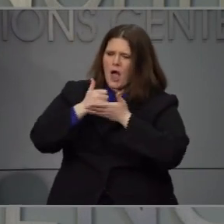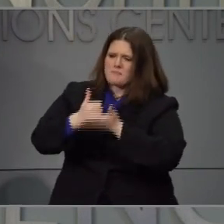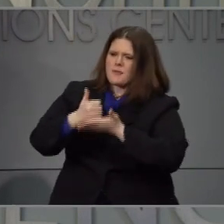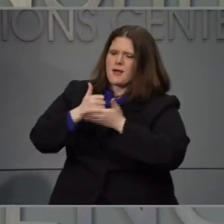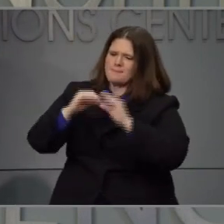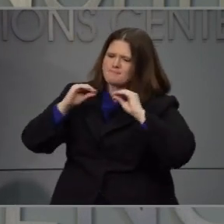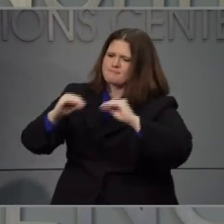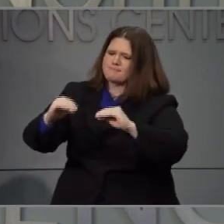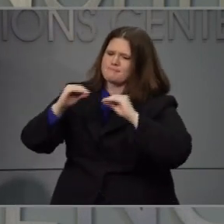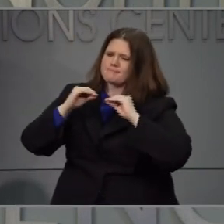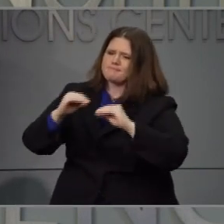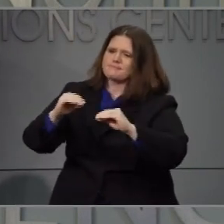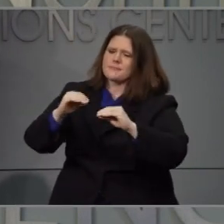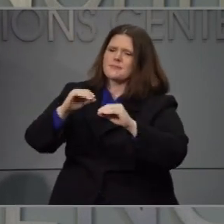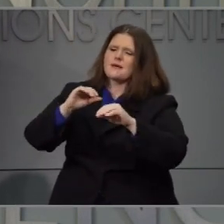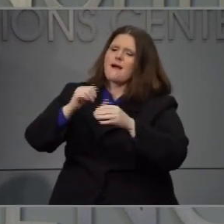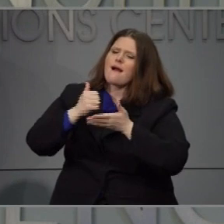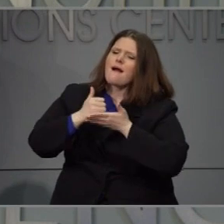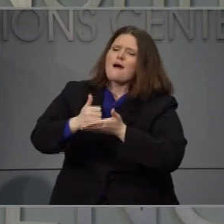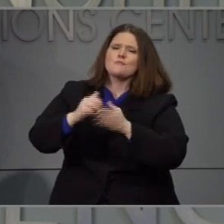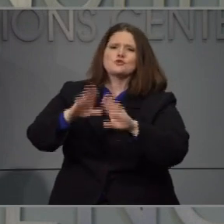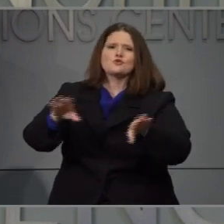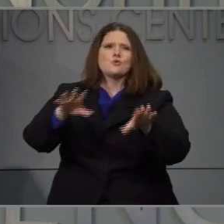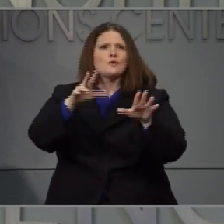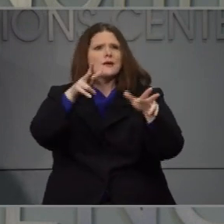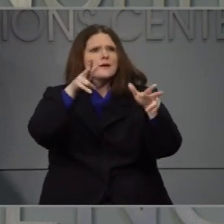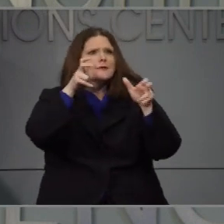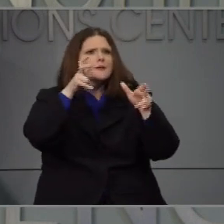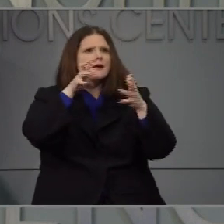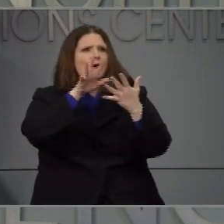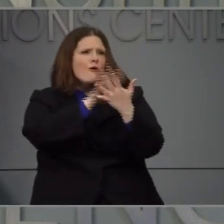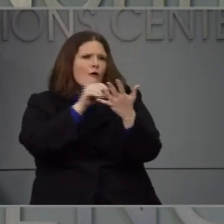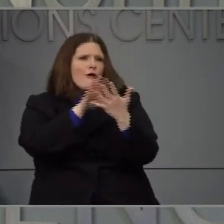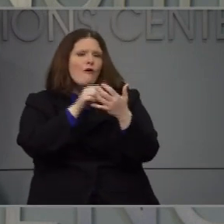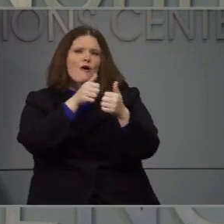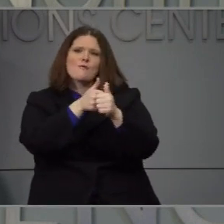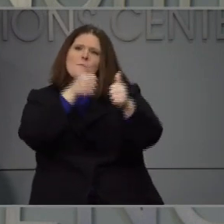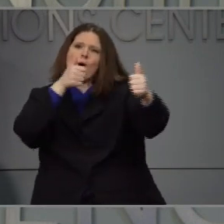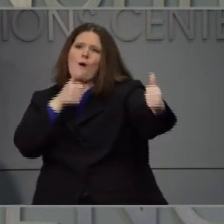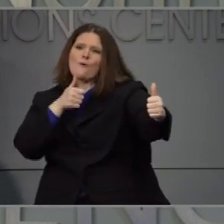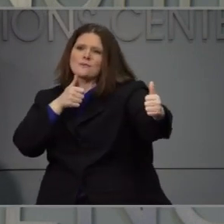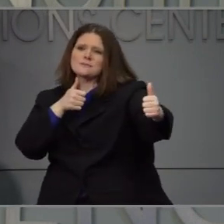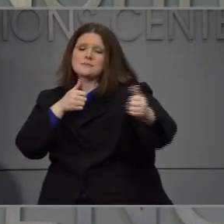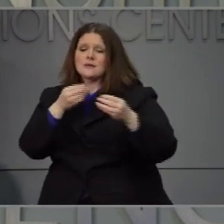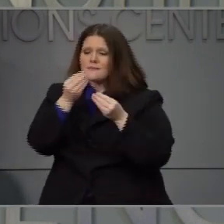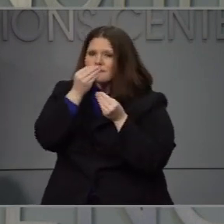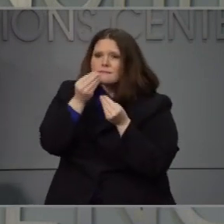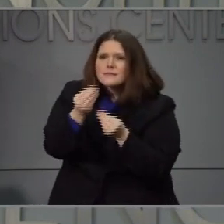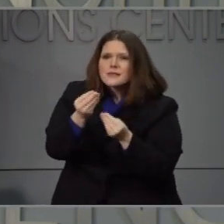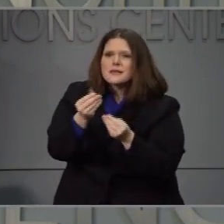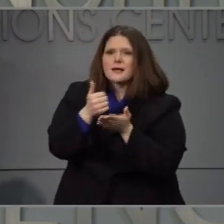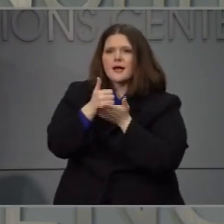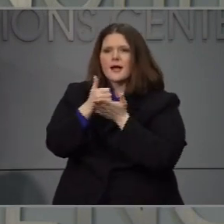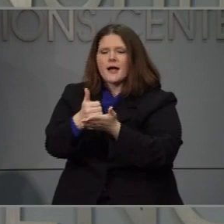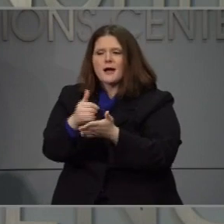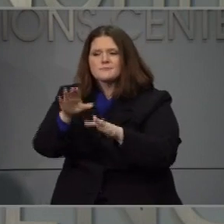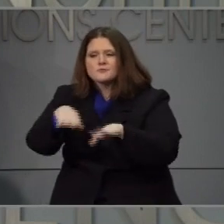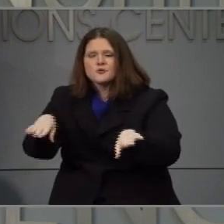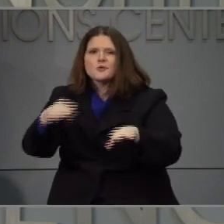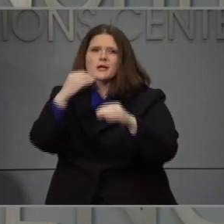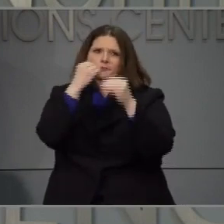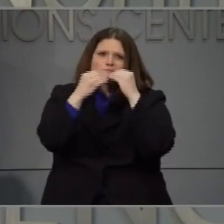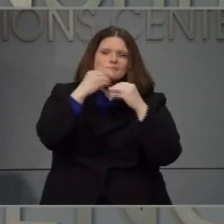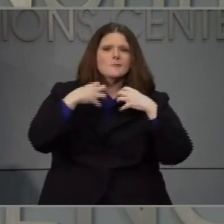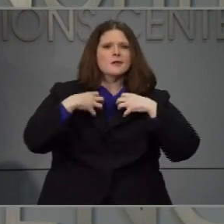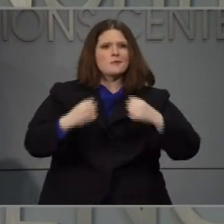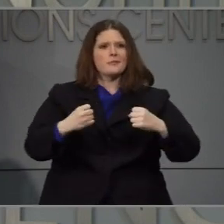as much remote learning as they possibly can get and are getting the school nutrition that they need. We have